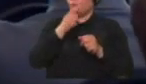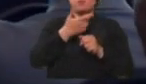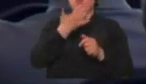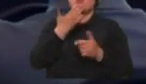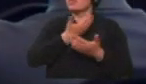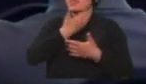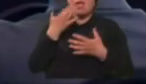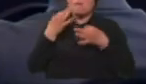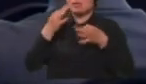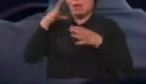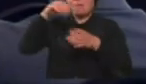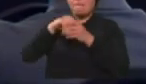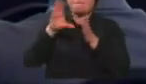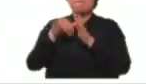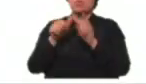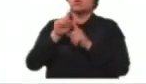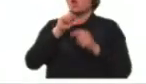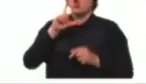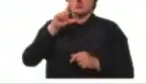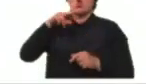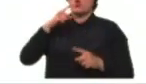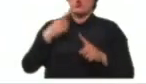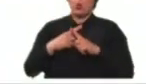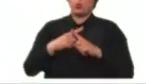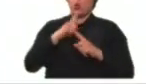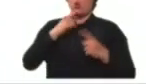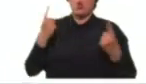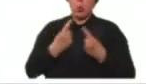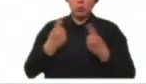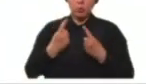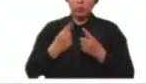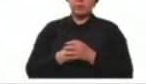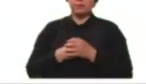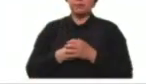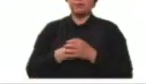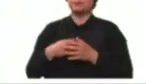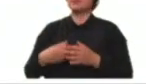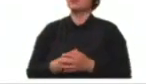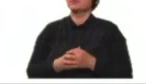I like this. I think it's a bit of a mind twist. Okay, next slide.